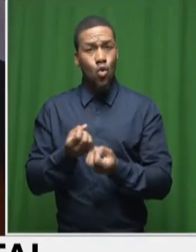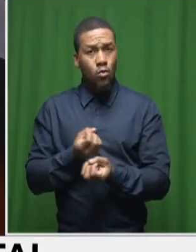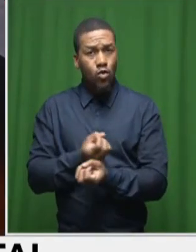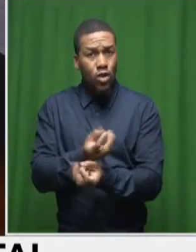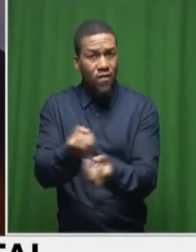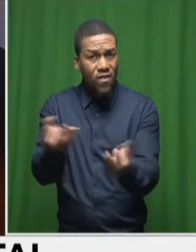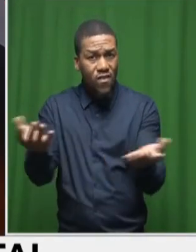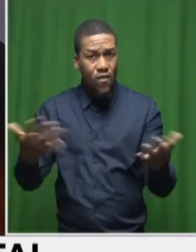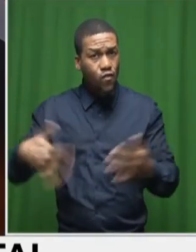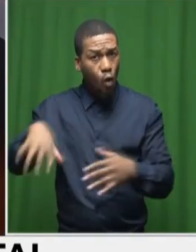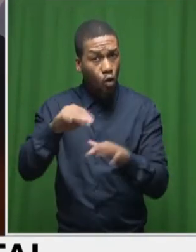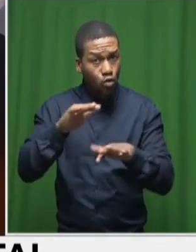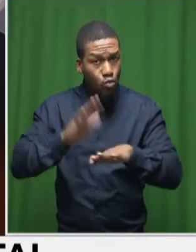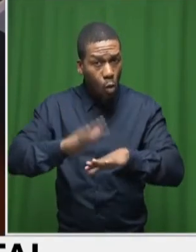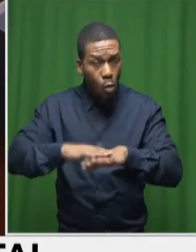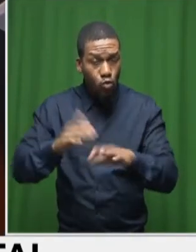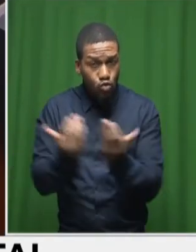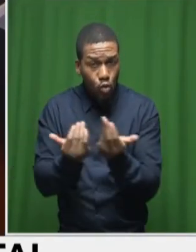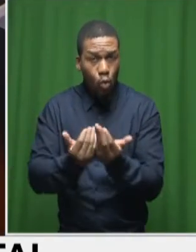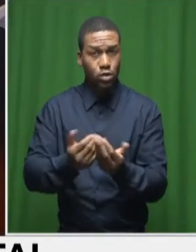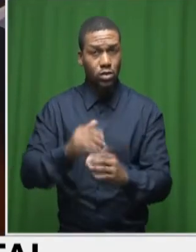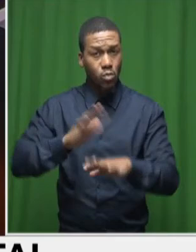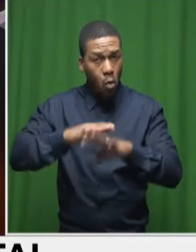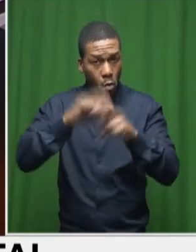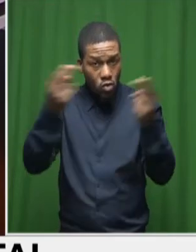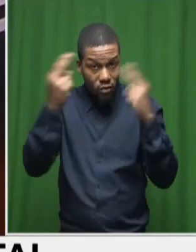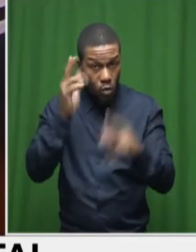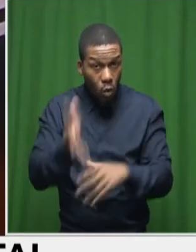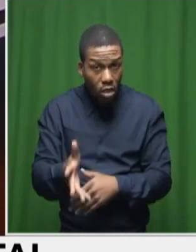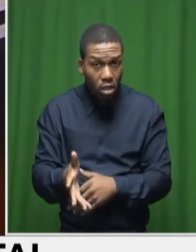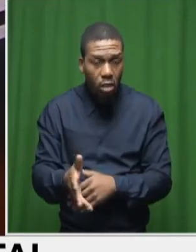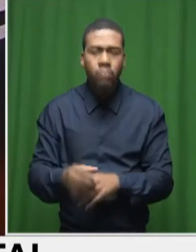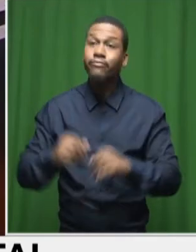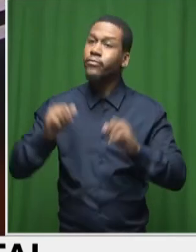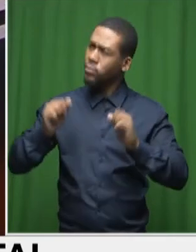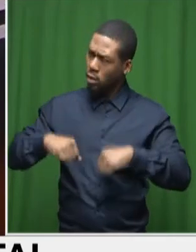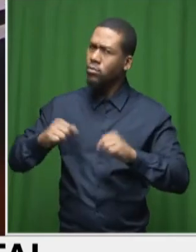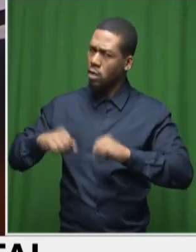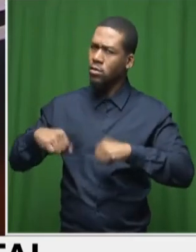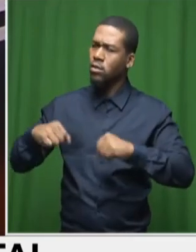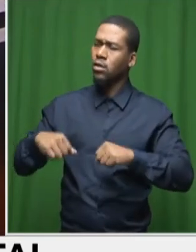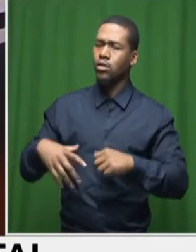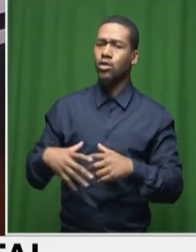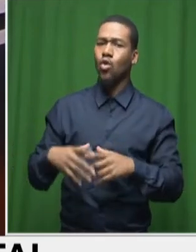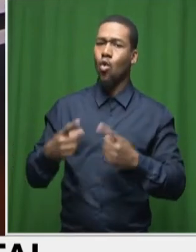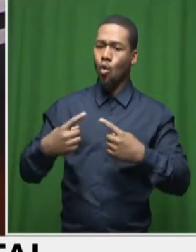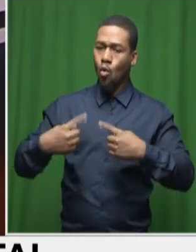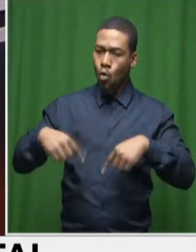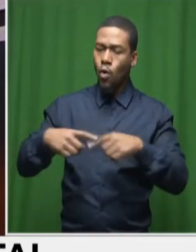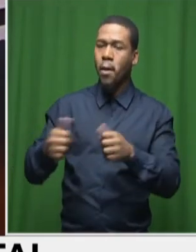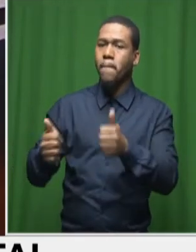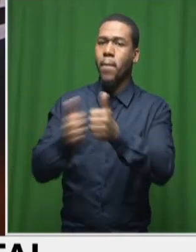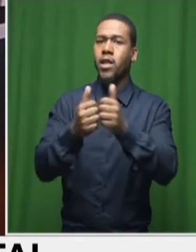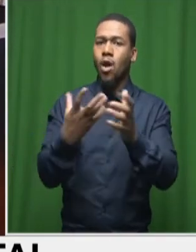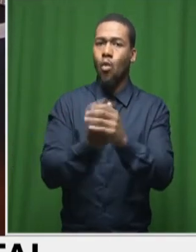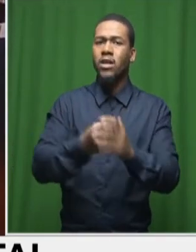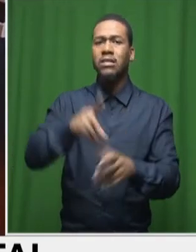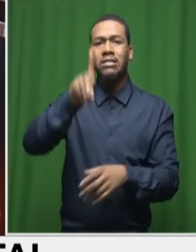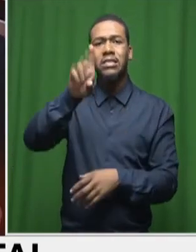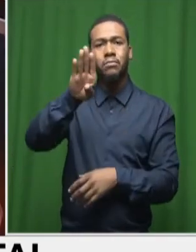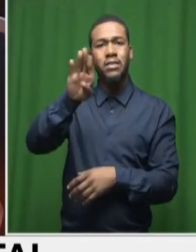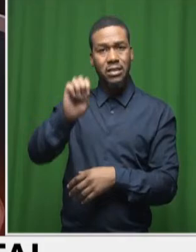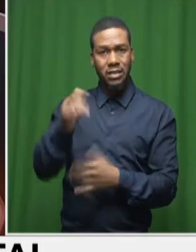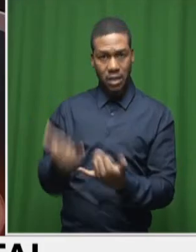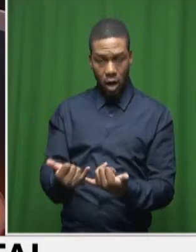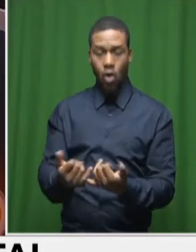more universities? Oh, definitely, definitely. I mean, we are looking to roll it out with the Department of Education currently, as well as now we started with the